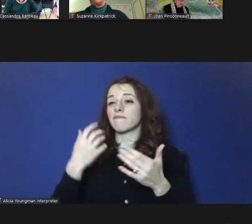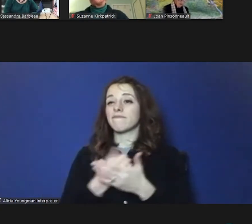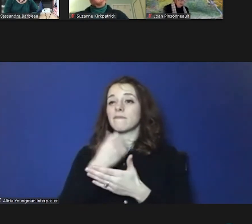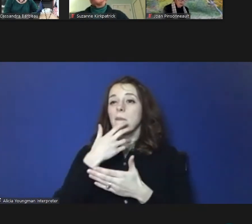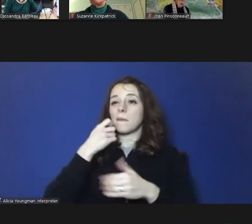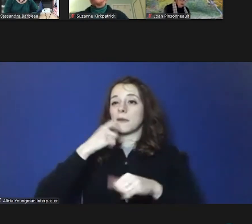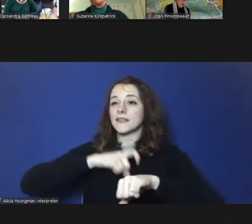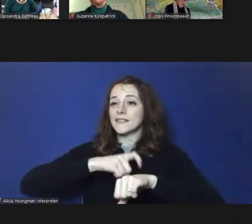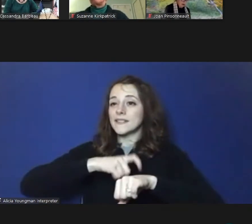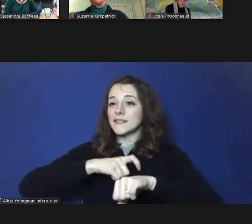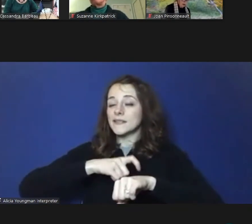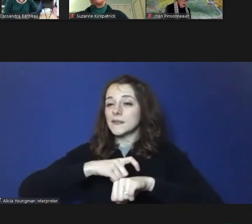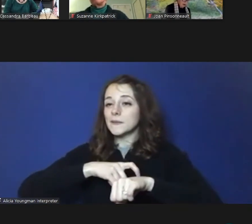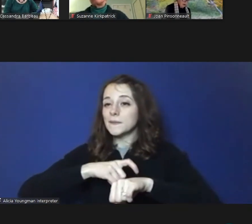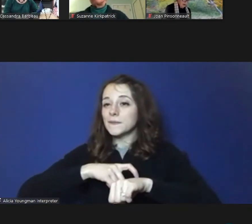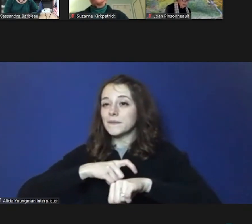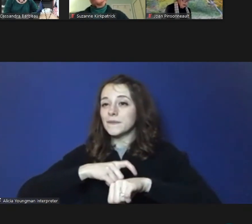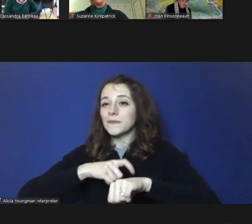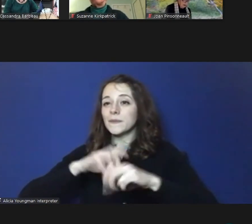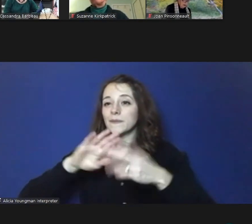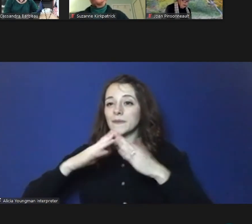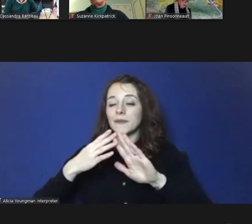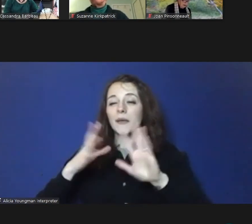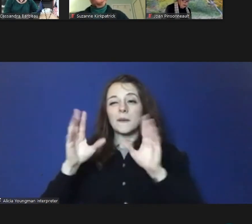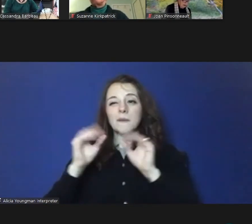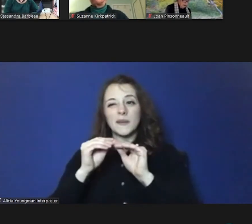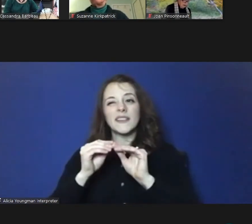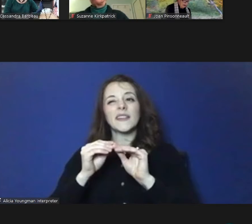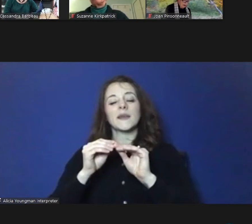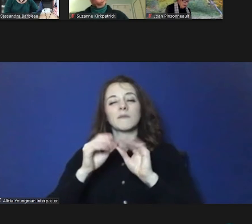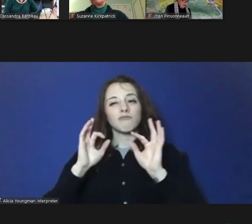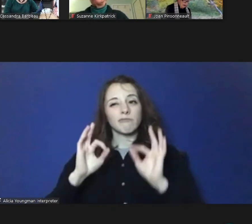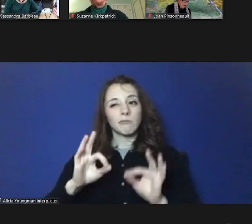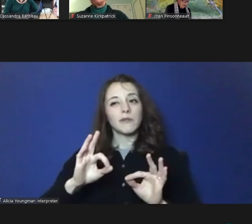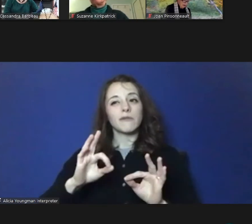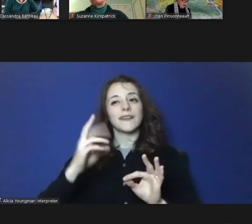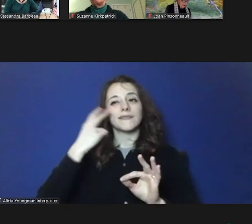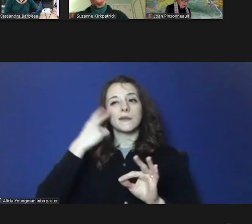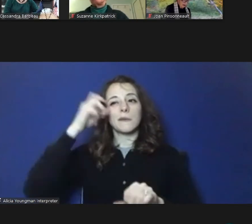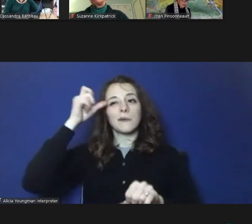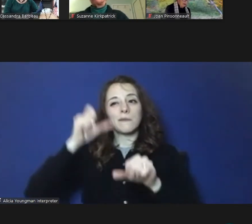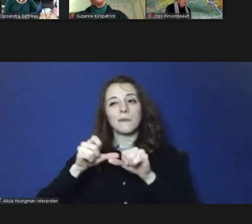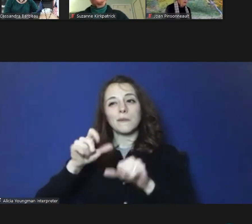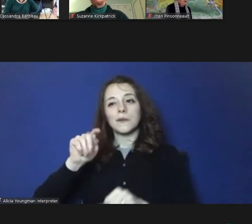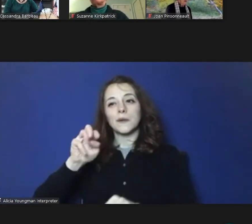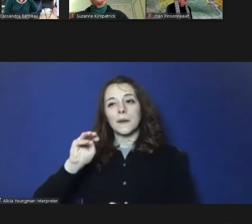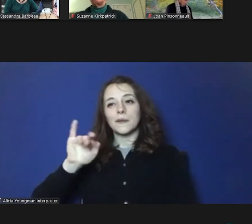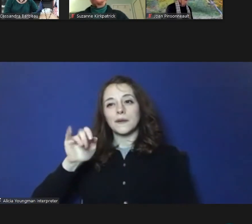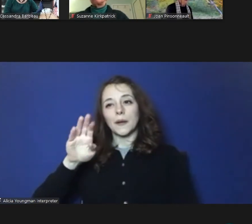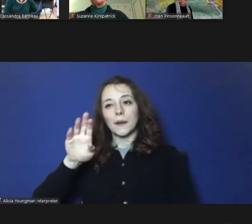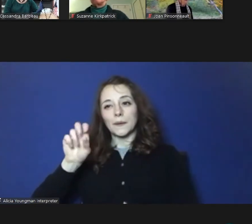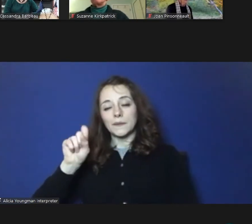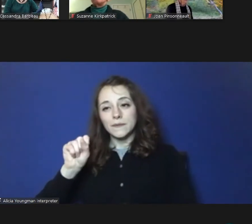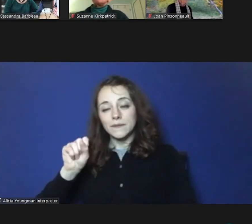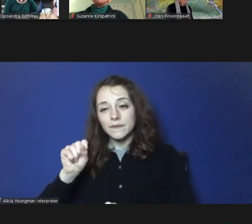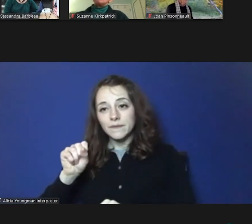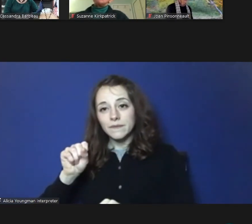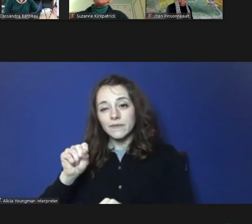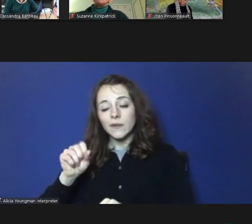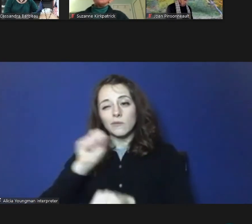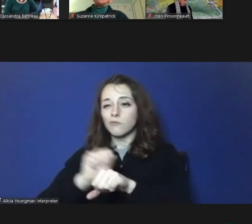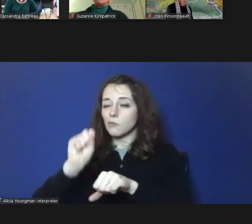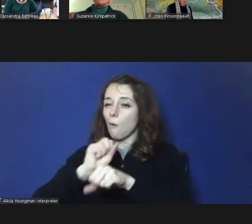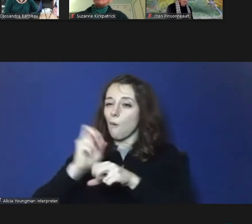to, at a town meeting, remember Tom Jacobs, who worked very hard for